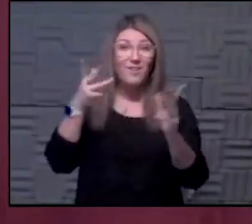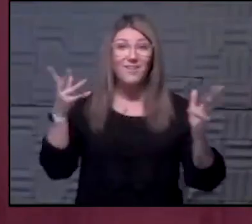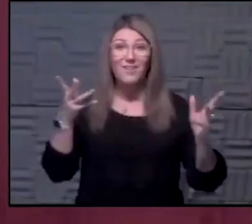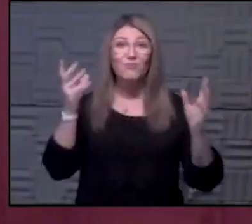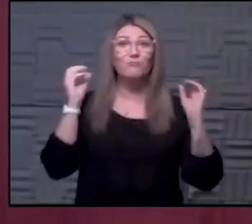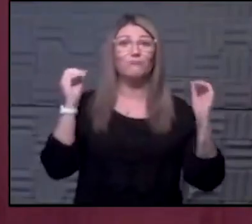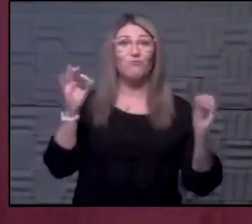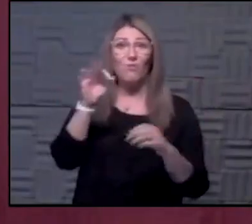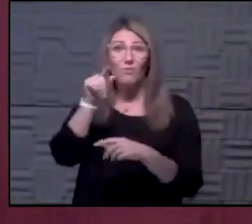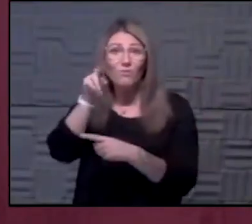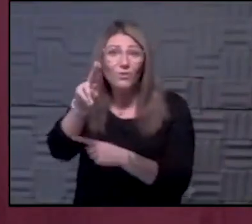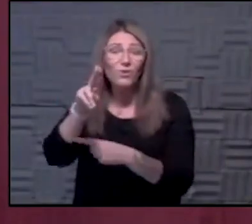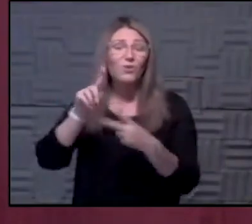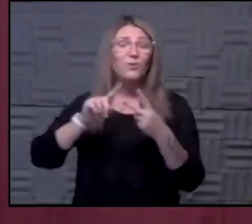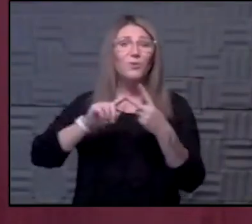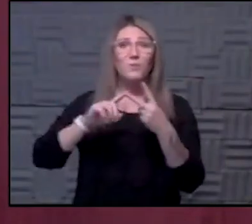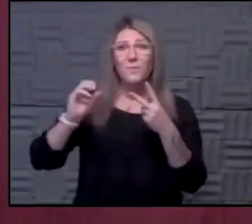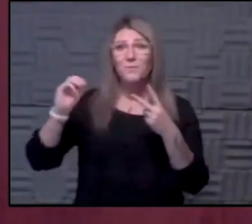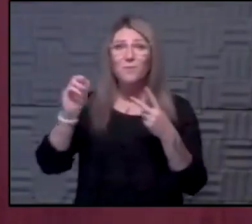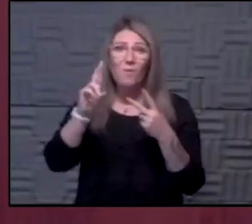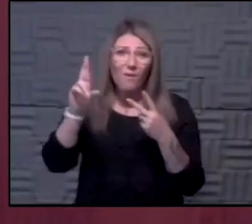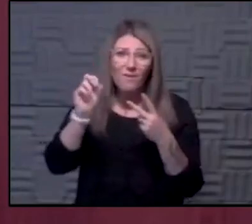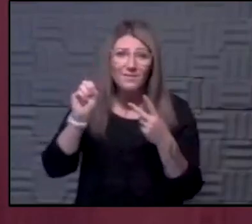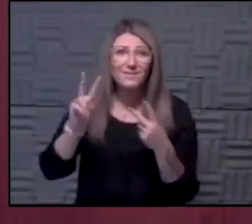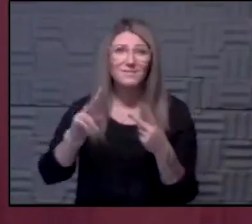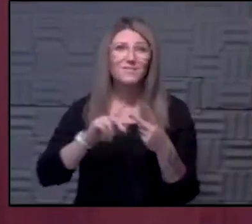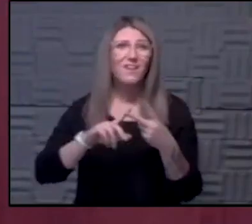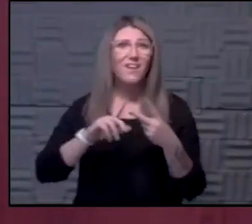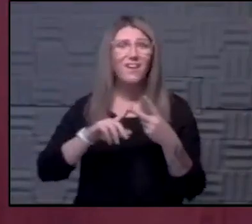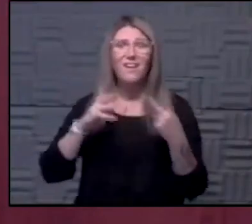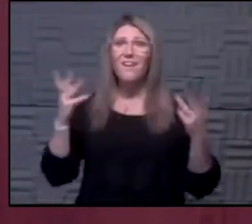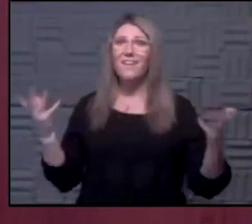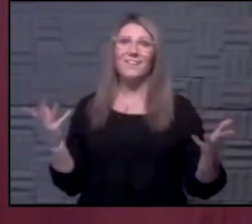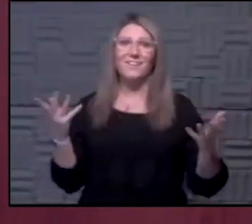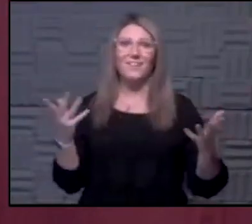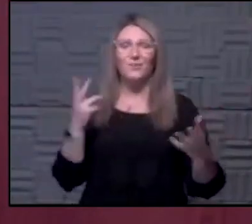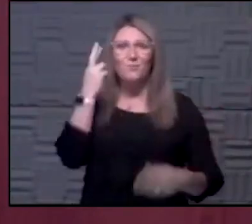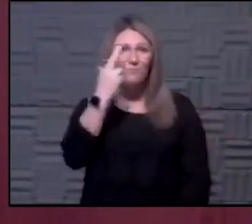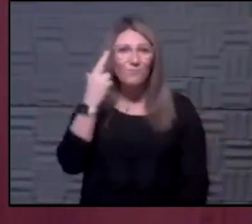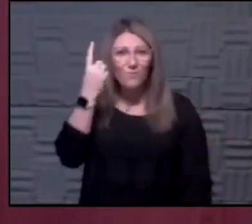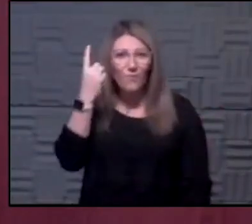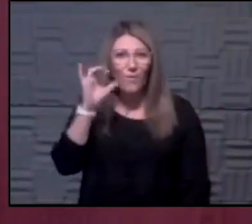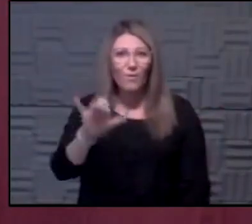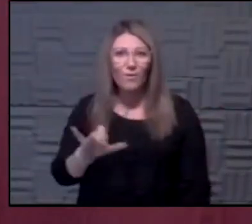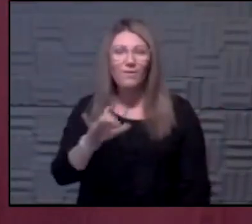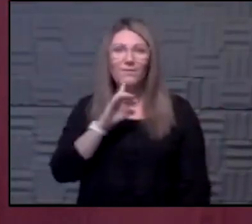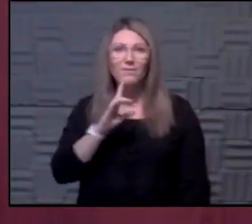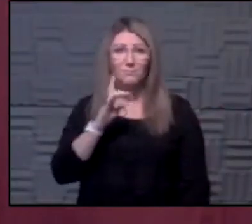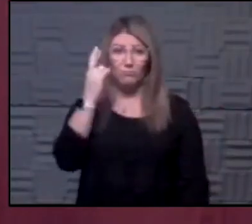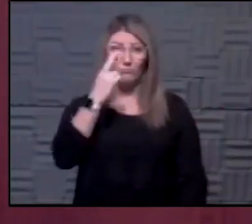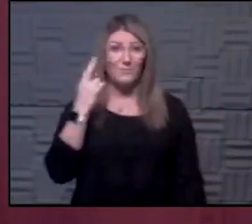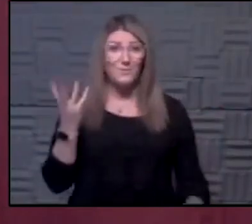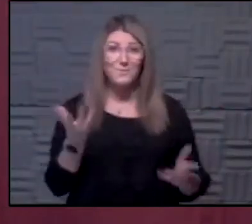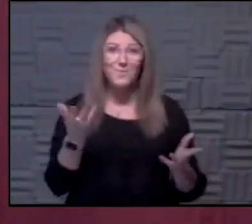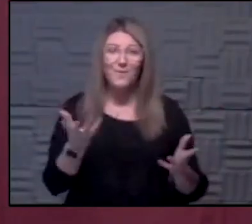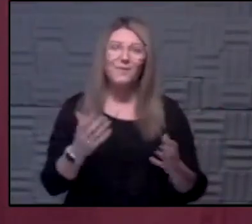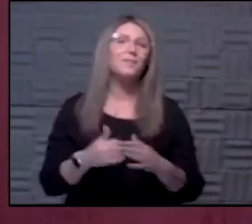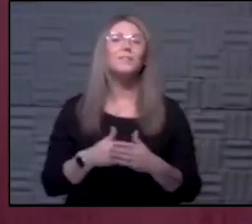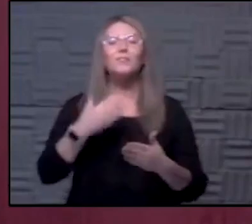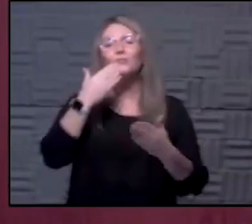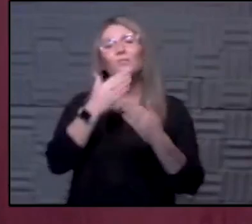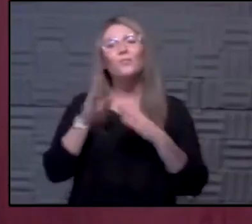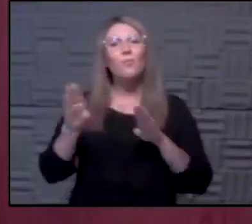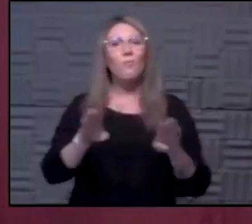influenza, no RSV, or nearly none of either. Yeah. That there's a reason for that, and that reason has to be